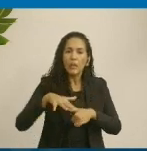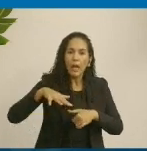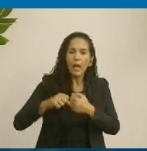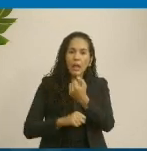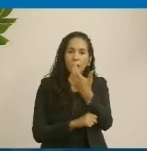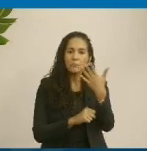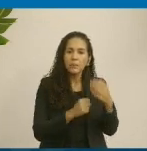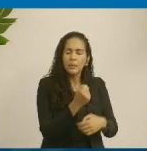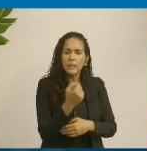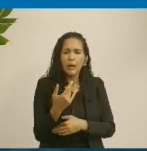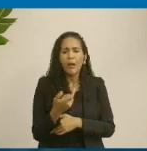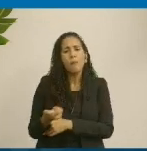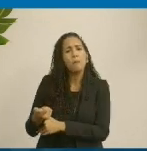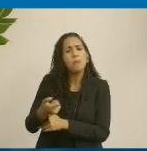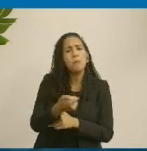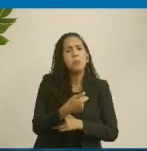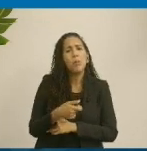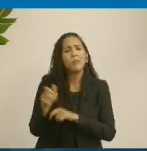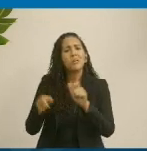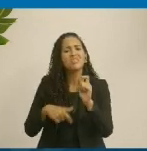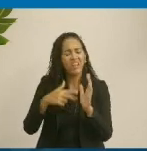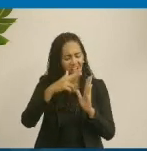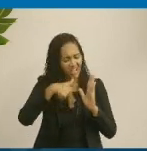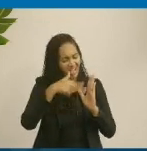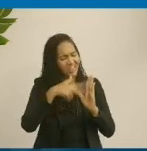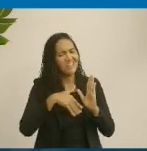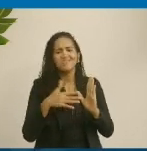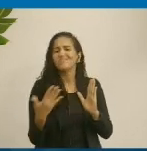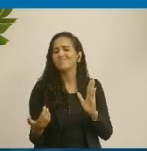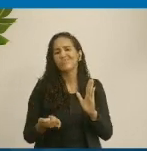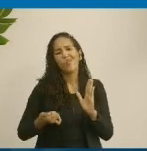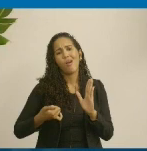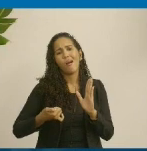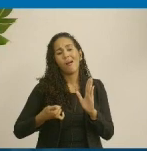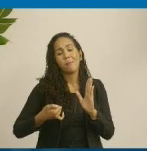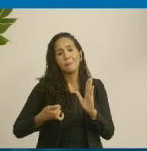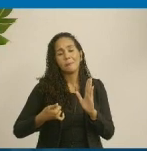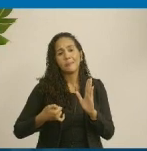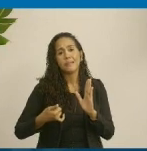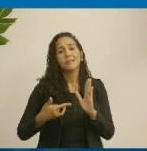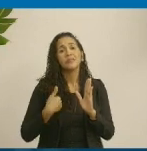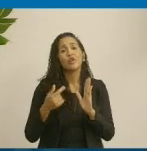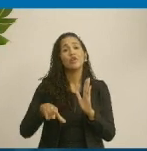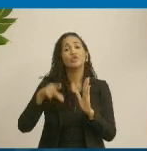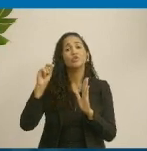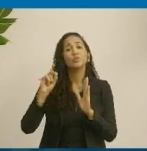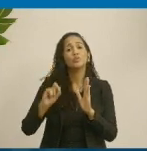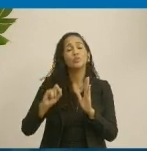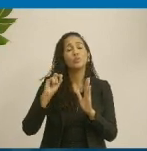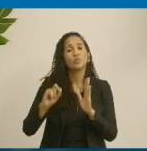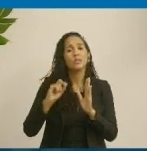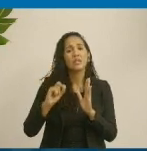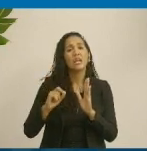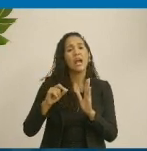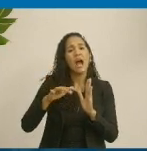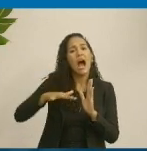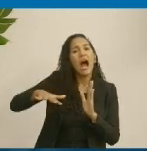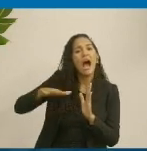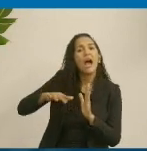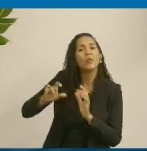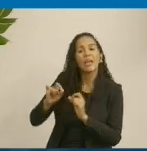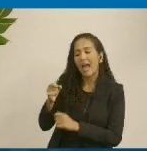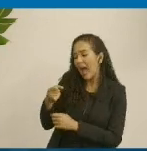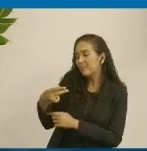reading those 100-page reports, and they've moved towards gamification. They've moved towards mobile apps for sustainable lifestyles,